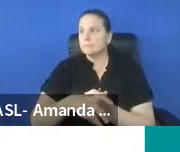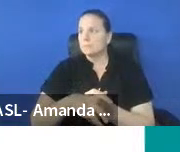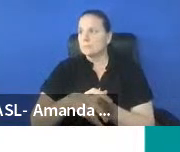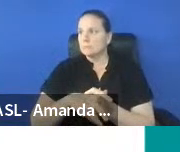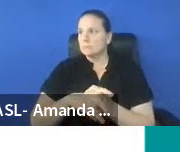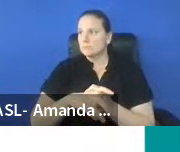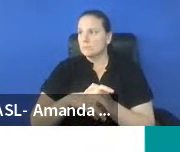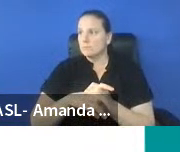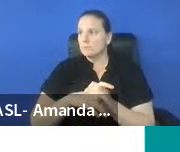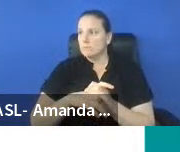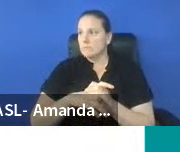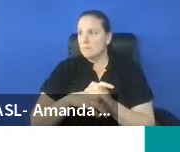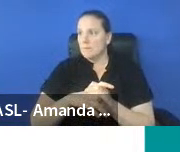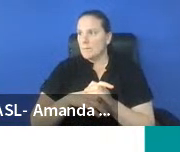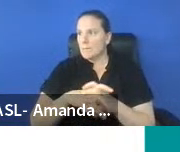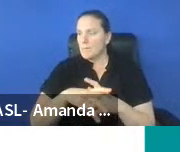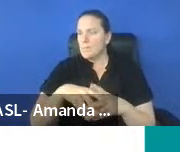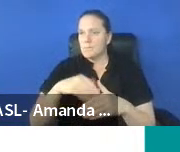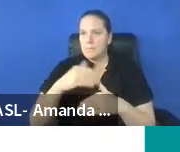Next slide, please.